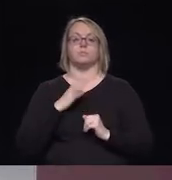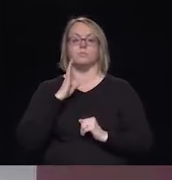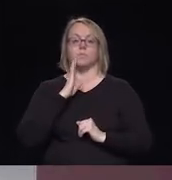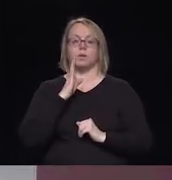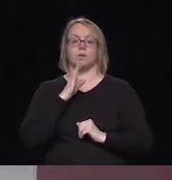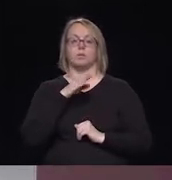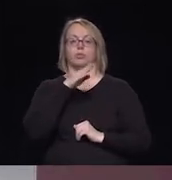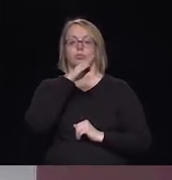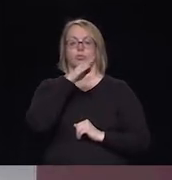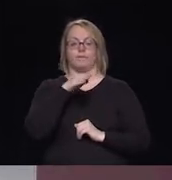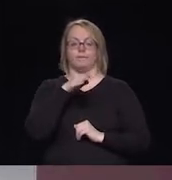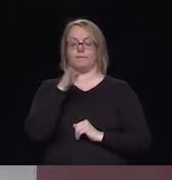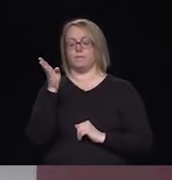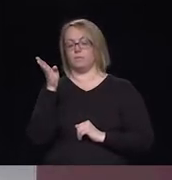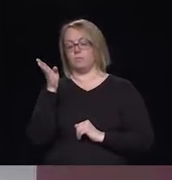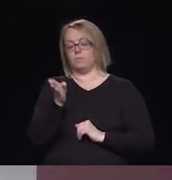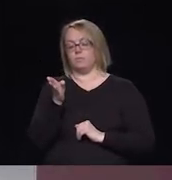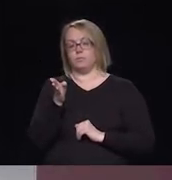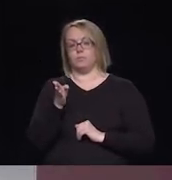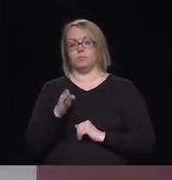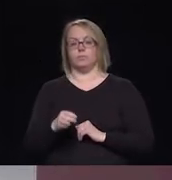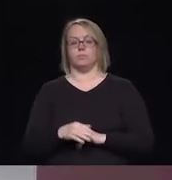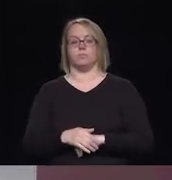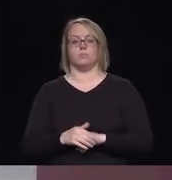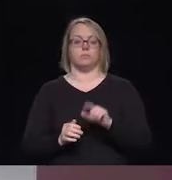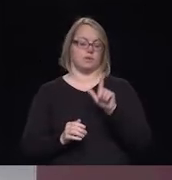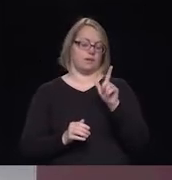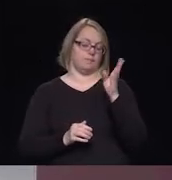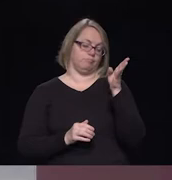And then we're going to zoom in a little bit so you can see it.